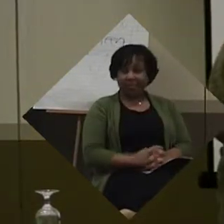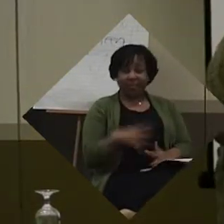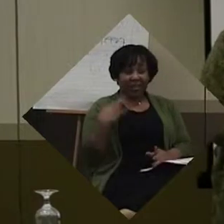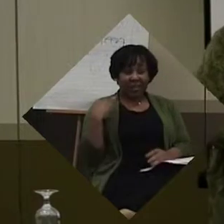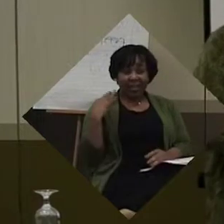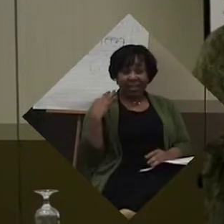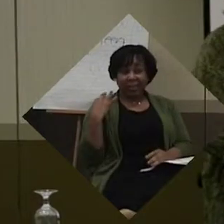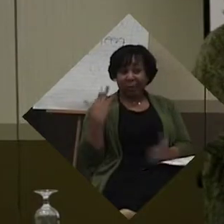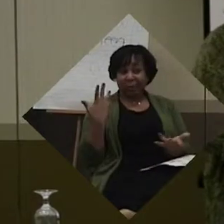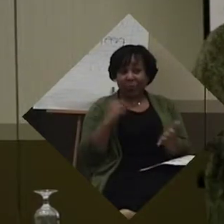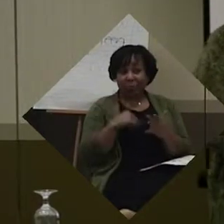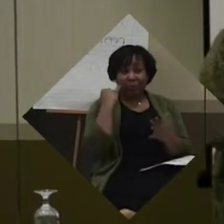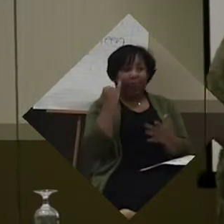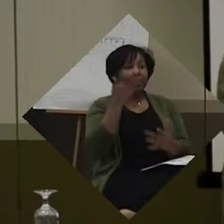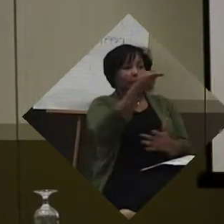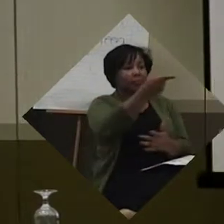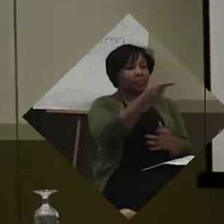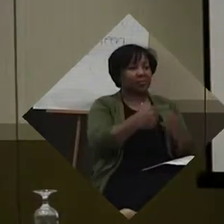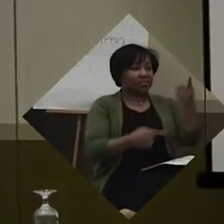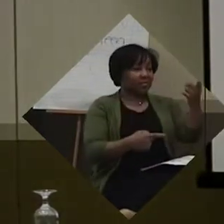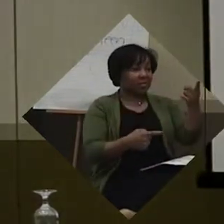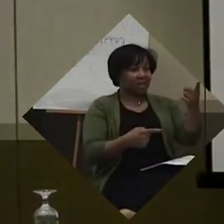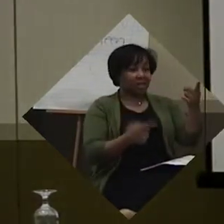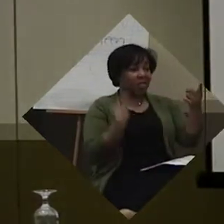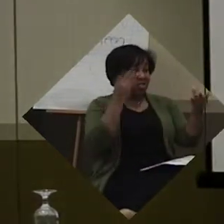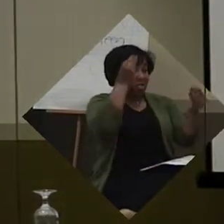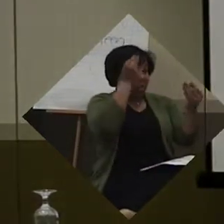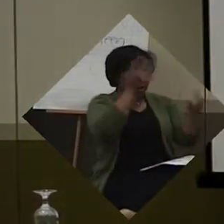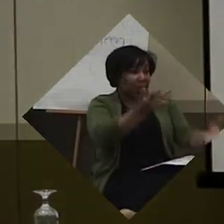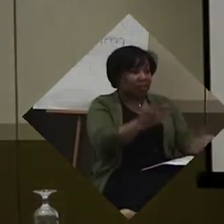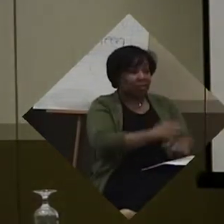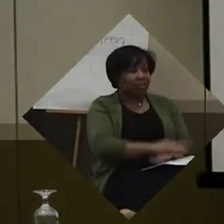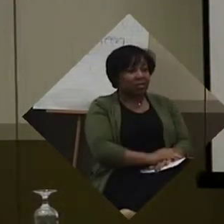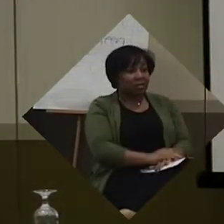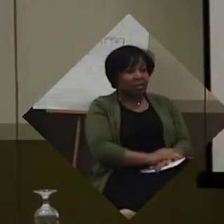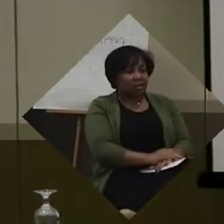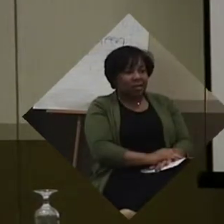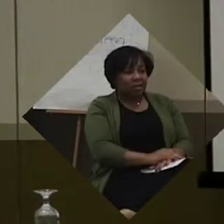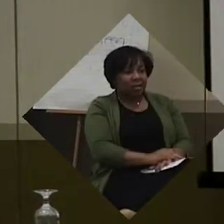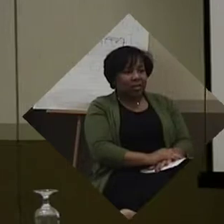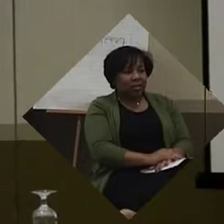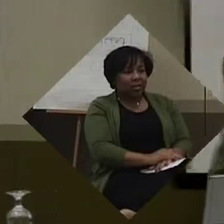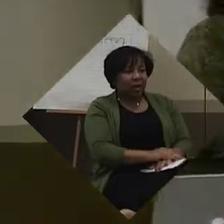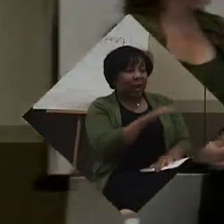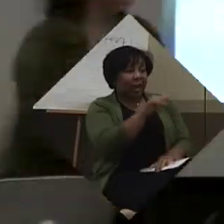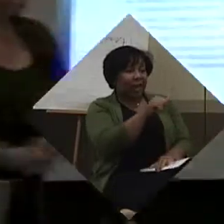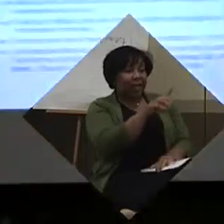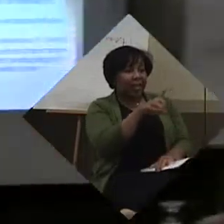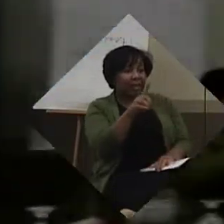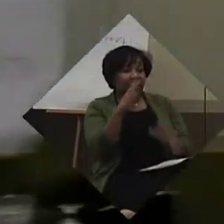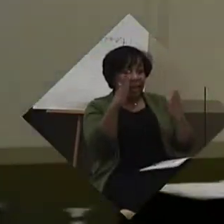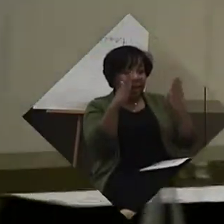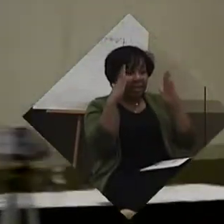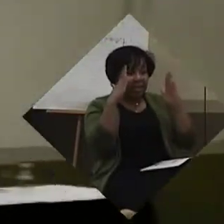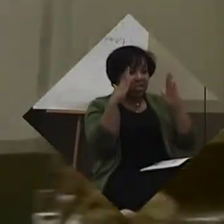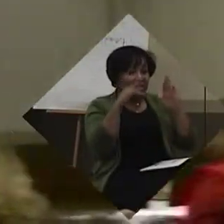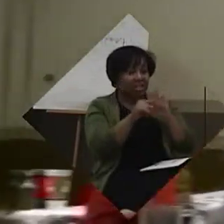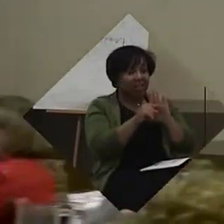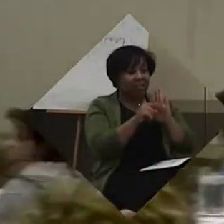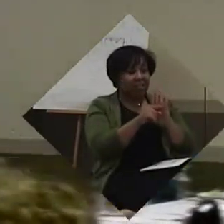Volunteers? What have we come up with here? Yes? Just to figure it out, it is attention deficit disorder.